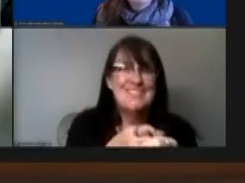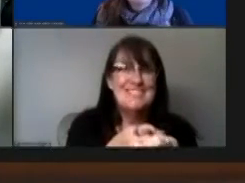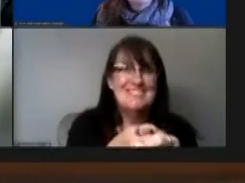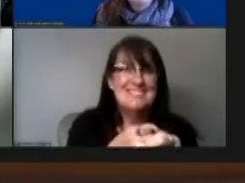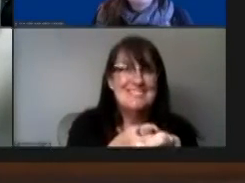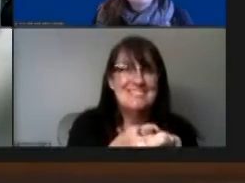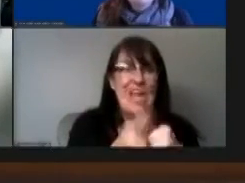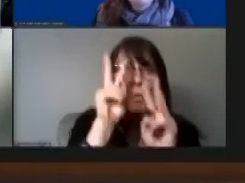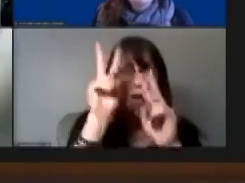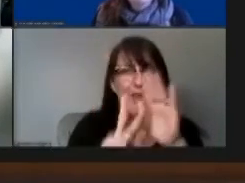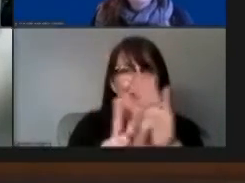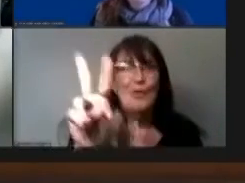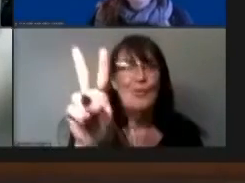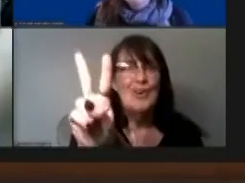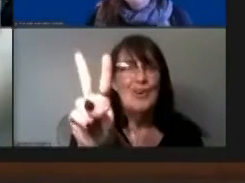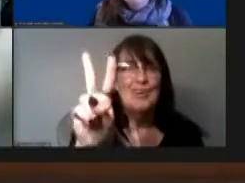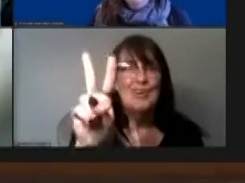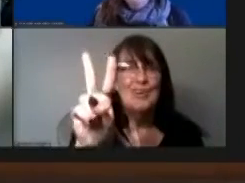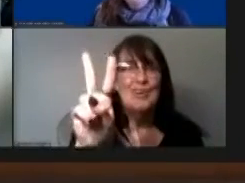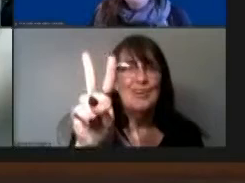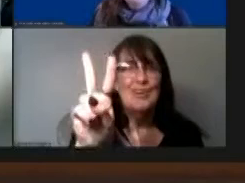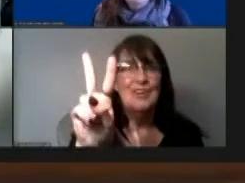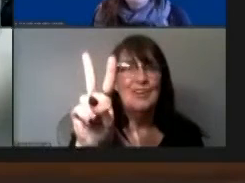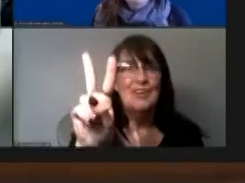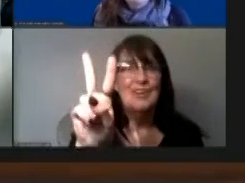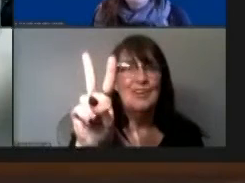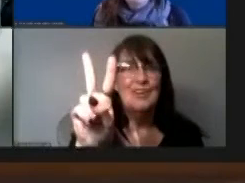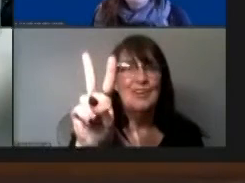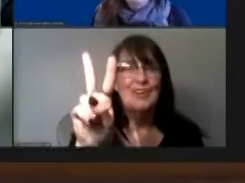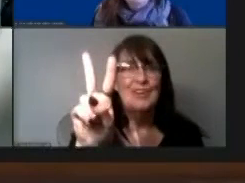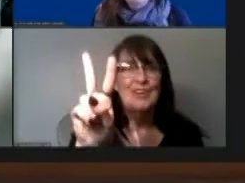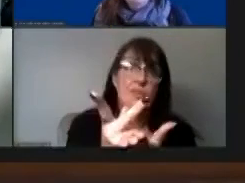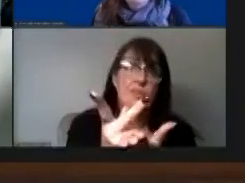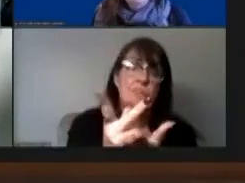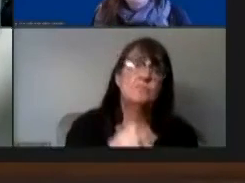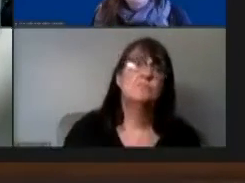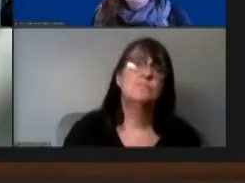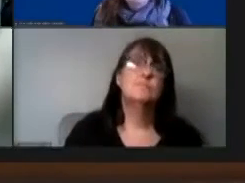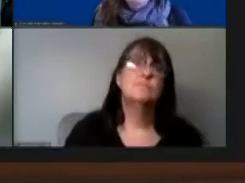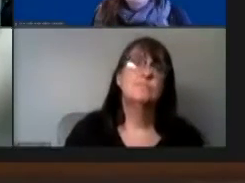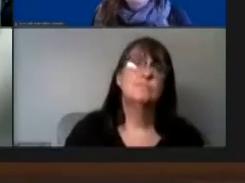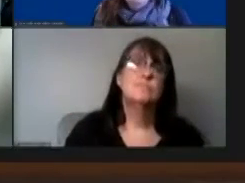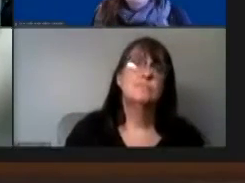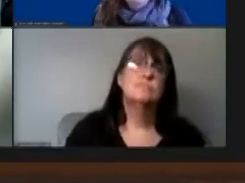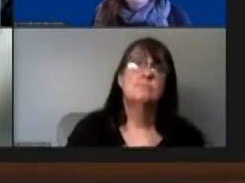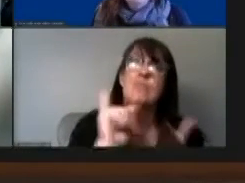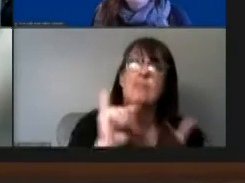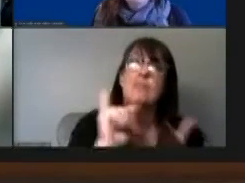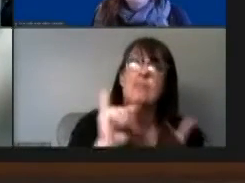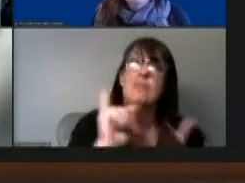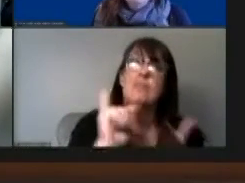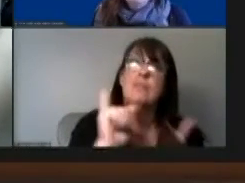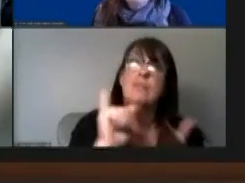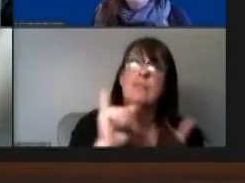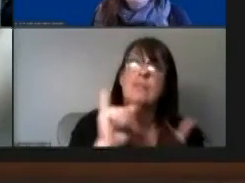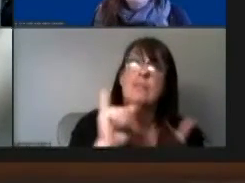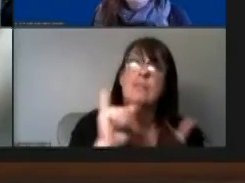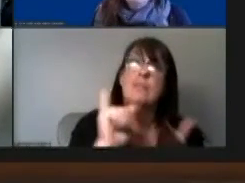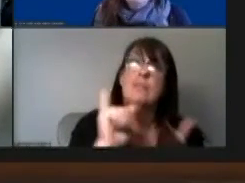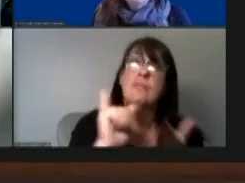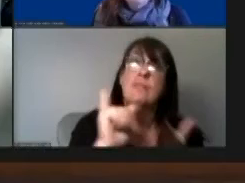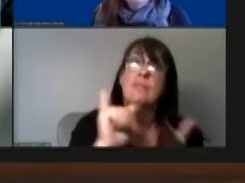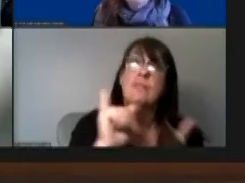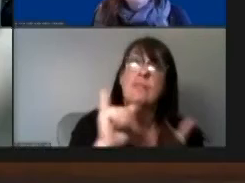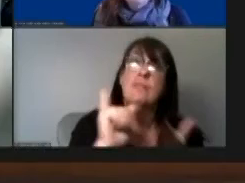plan approved. I think that's it. If there's anything from our guests, if not, I'm going